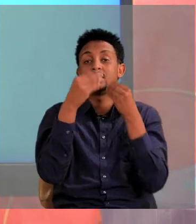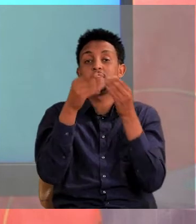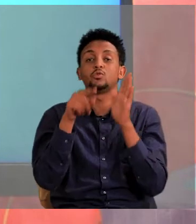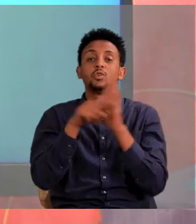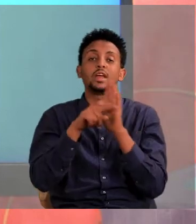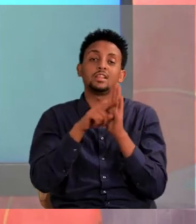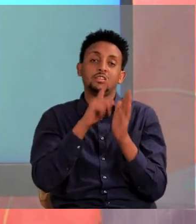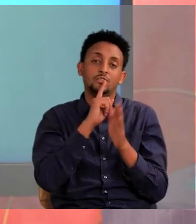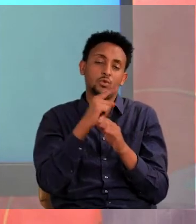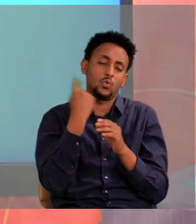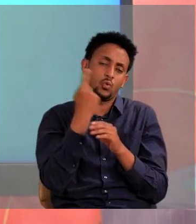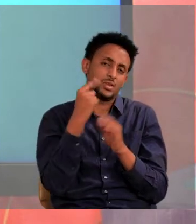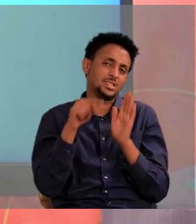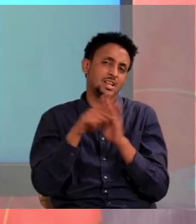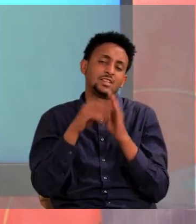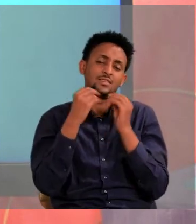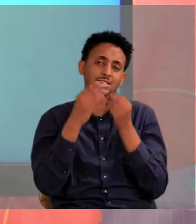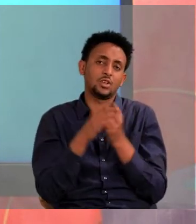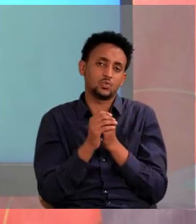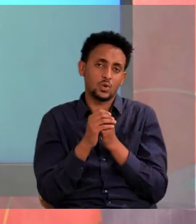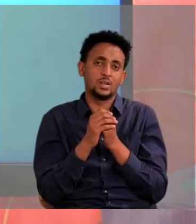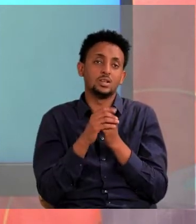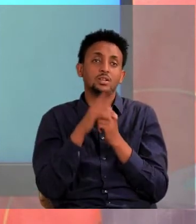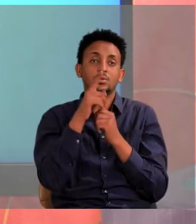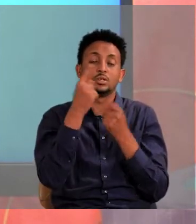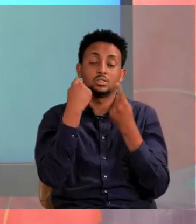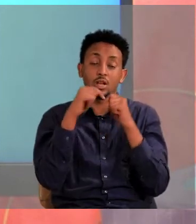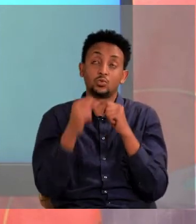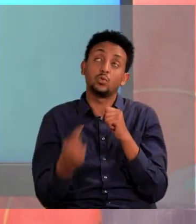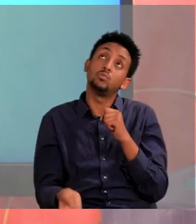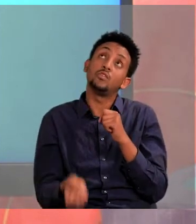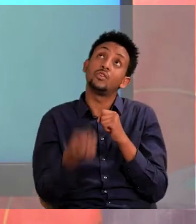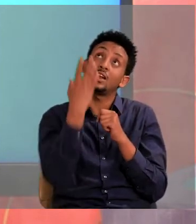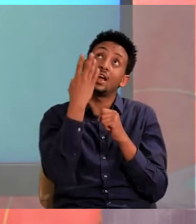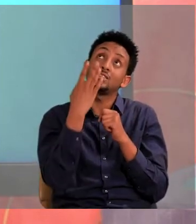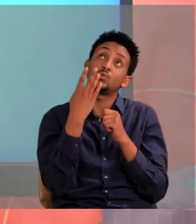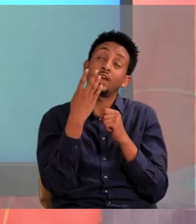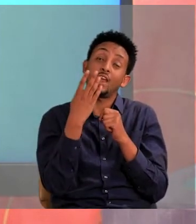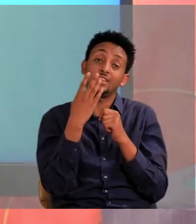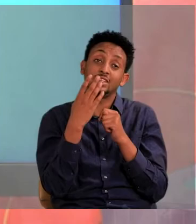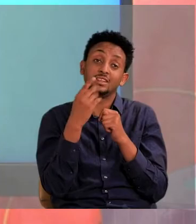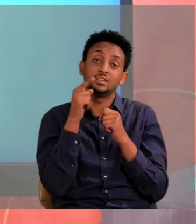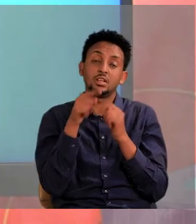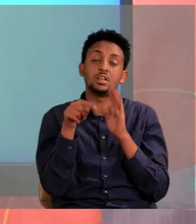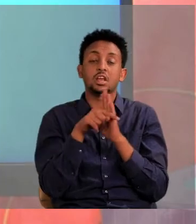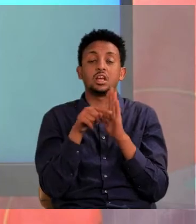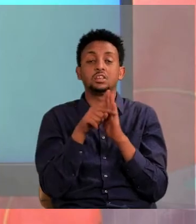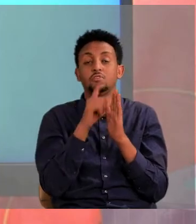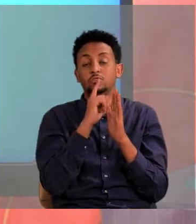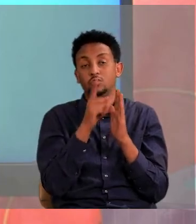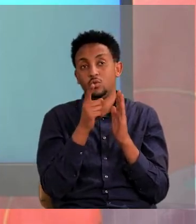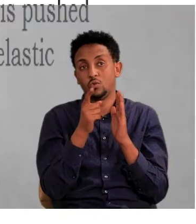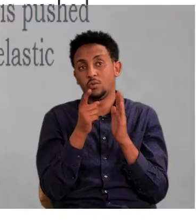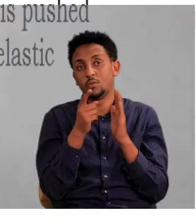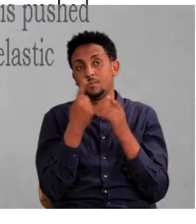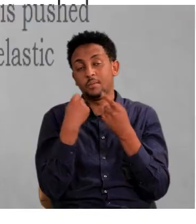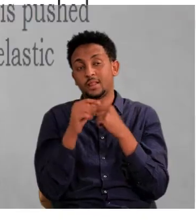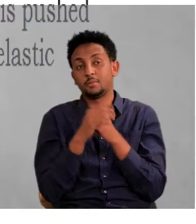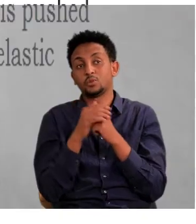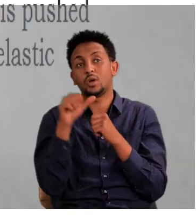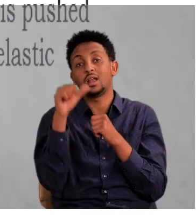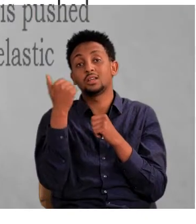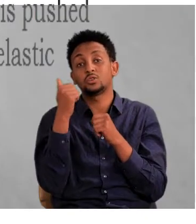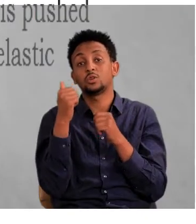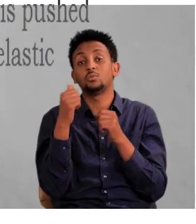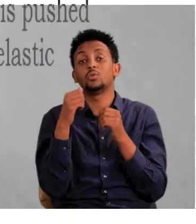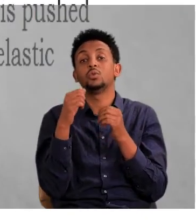negative. Okay, it always gives us negative. When you are trying to move against the gravity, it's also negative for the above case. The other form